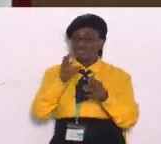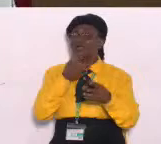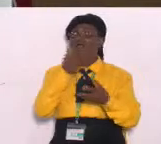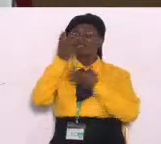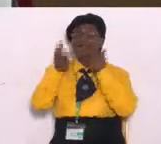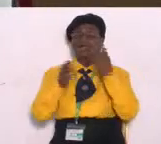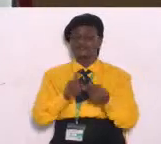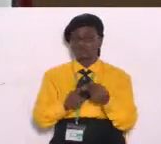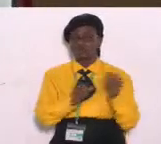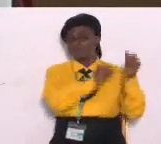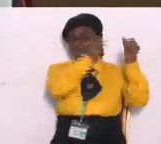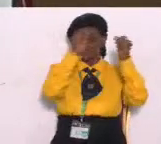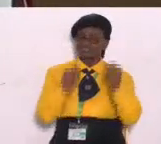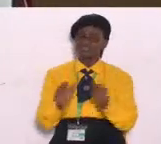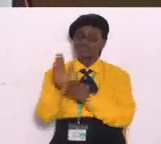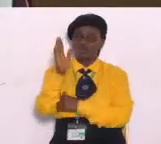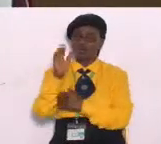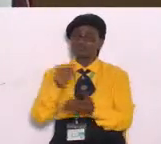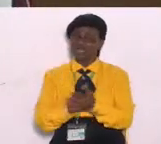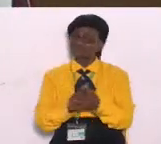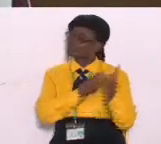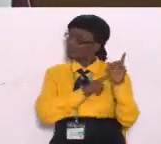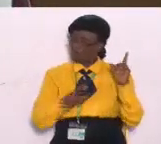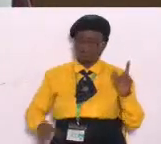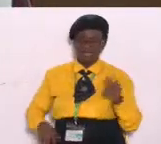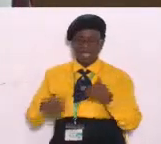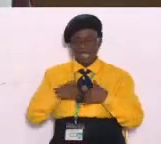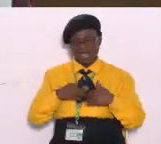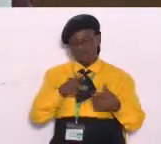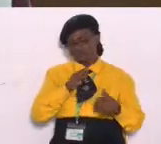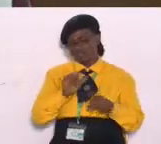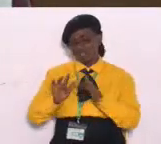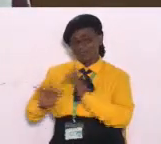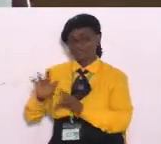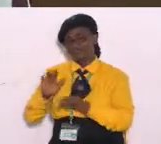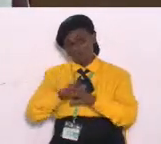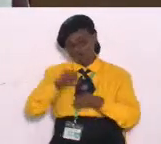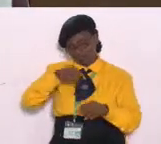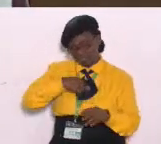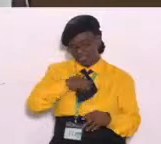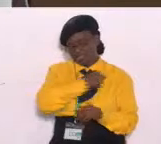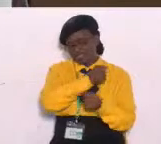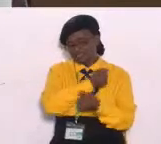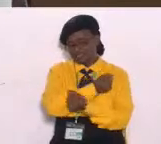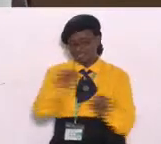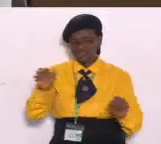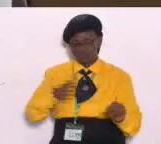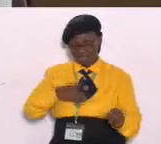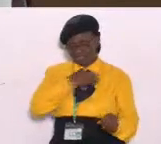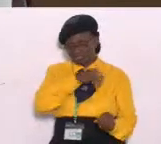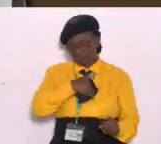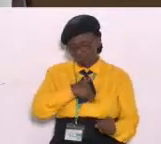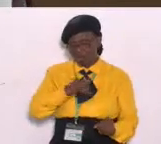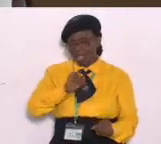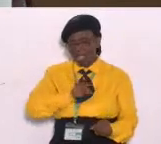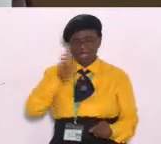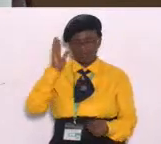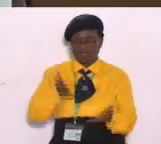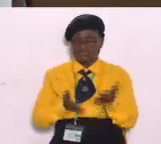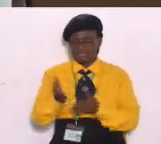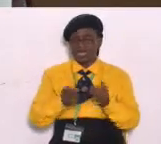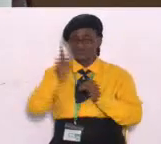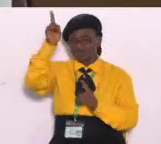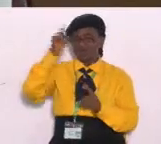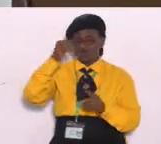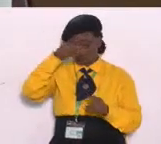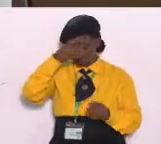and say, just have mercy on me, save my soul, I will serve you. Forgive my